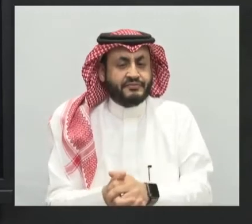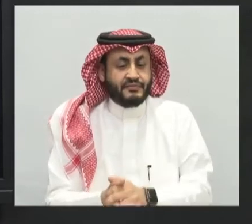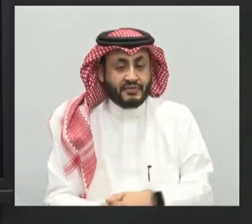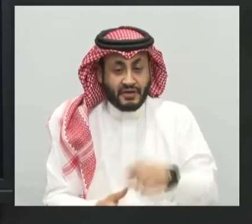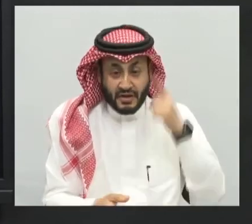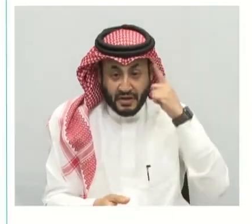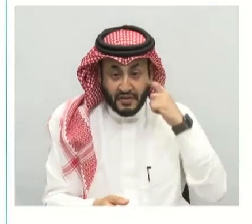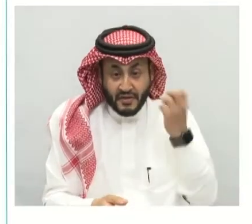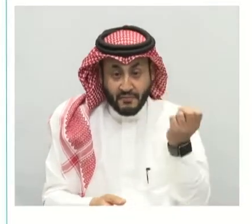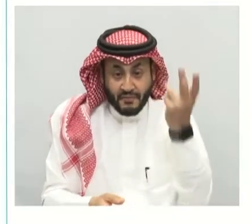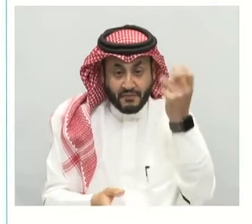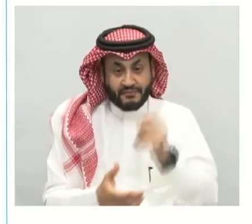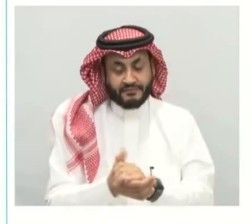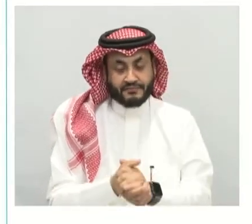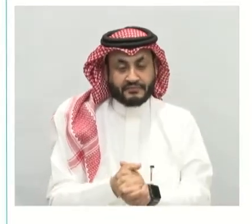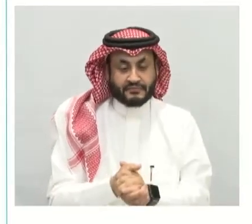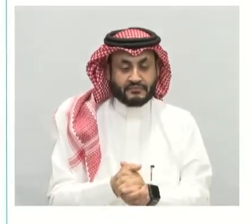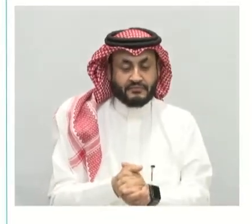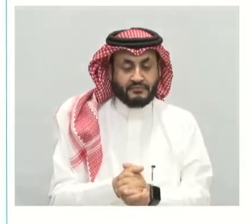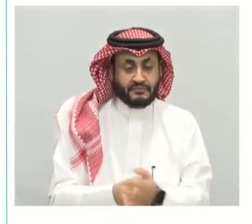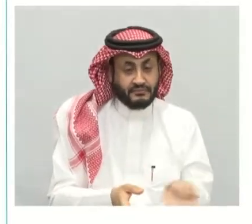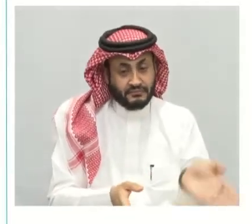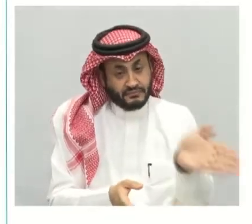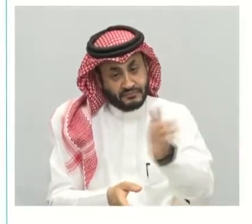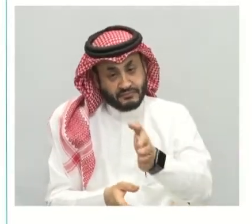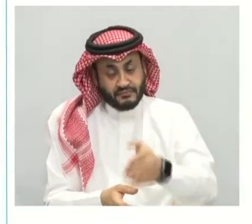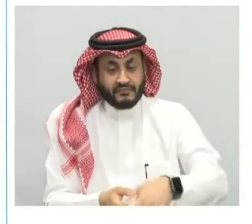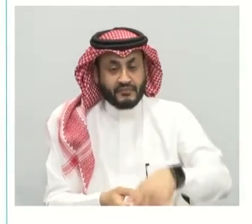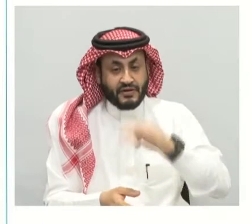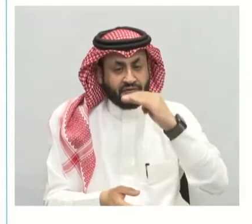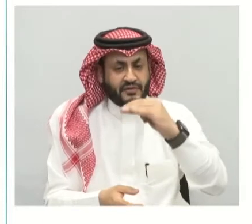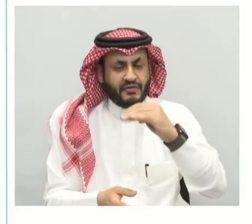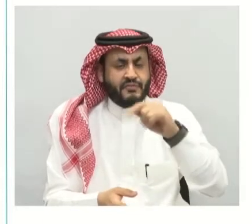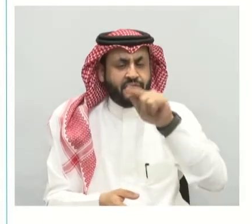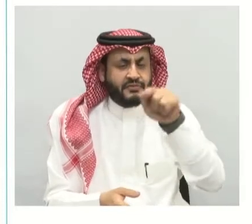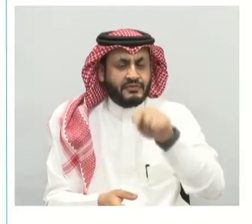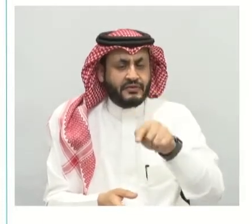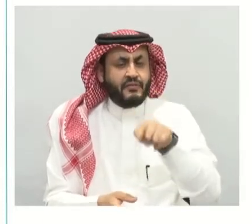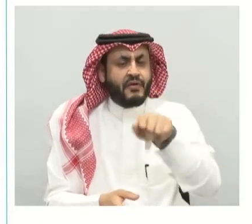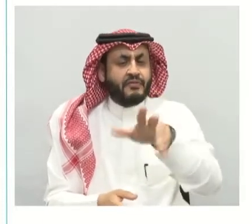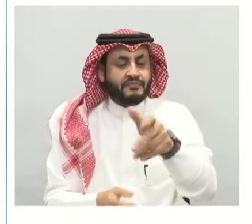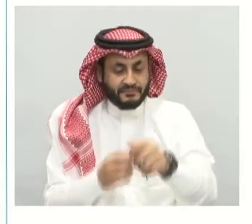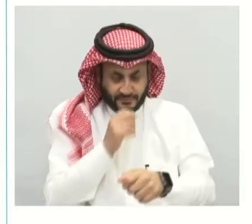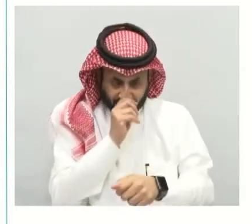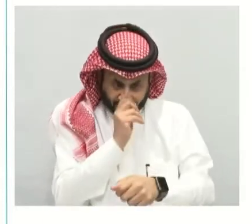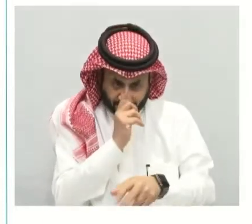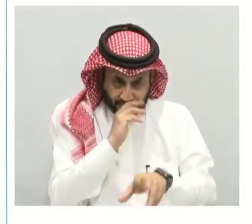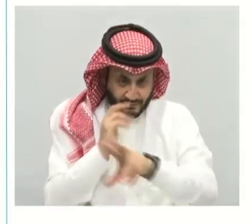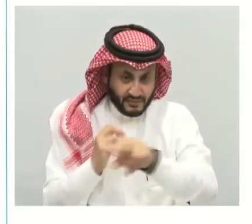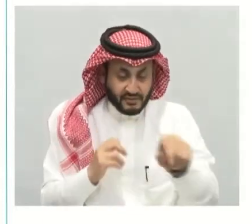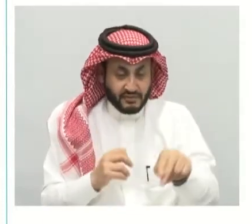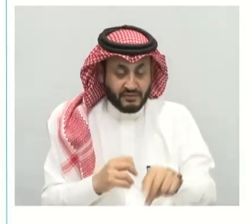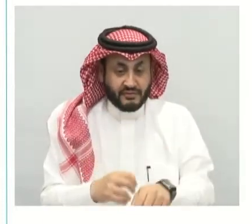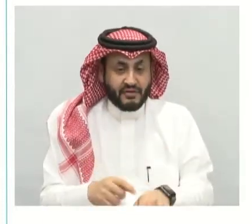Saturday morning. Also, we have answered questions that is about you. Questions like, for example, do